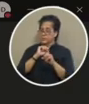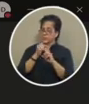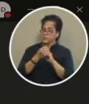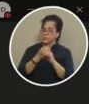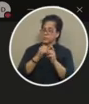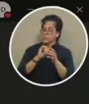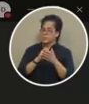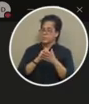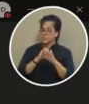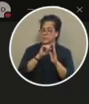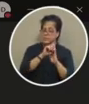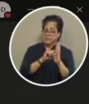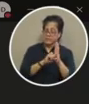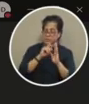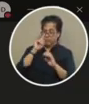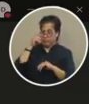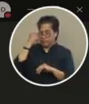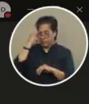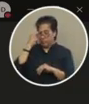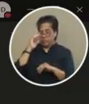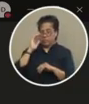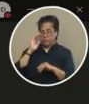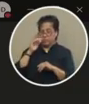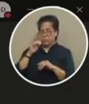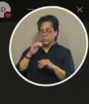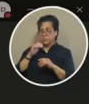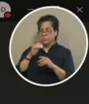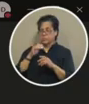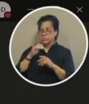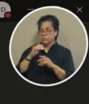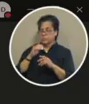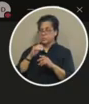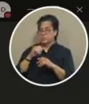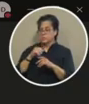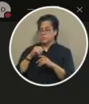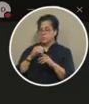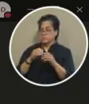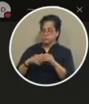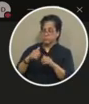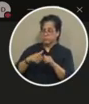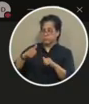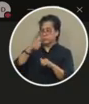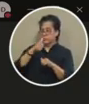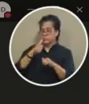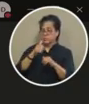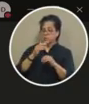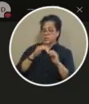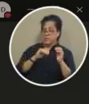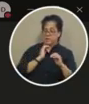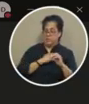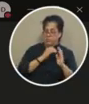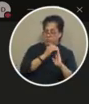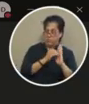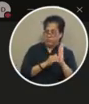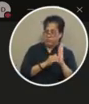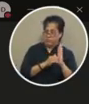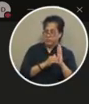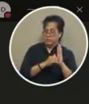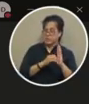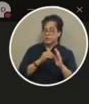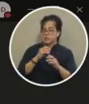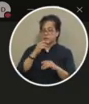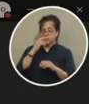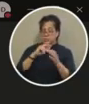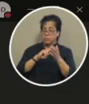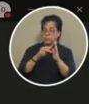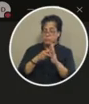either state or federal law would preempt some of these ordinances from being enforced. So the purpose of